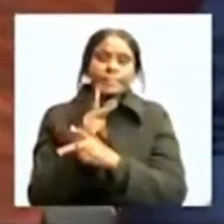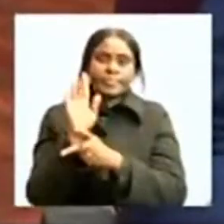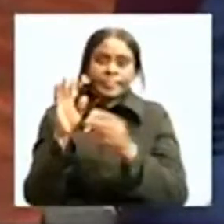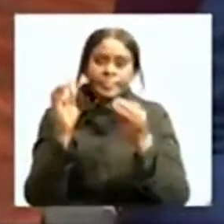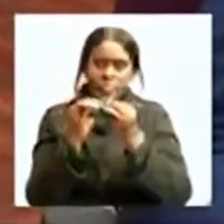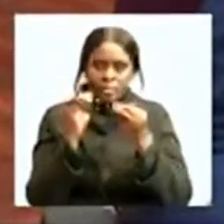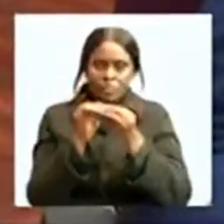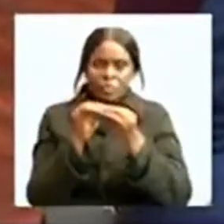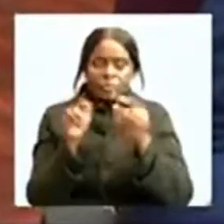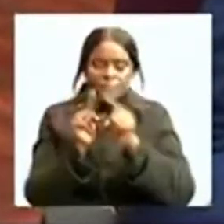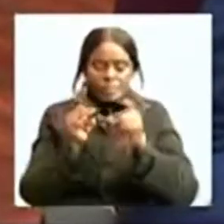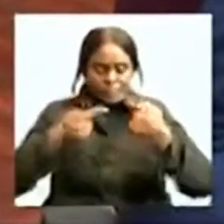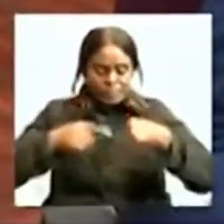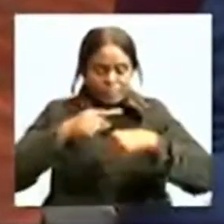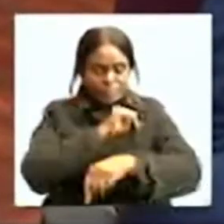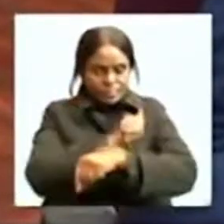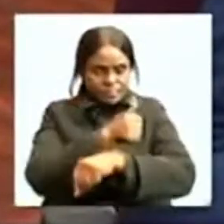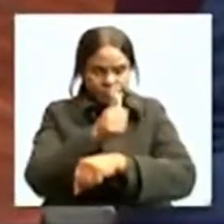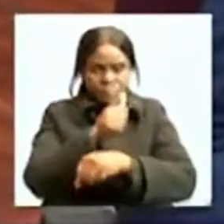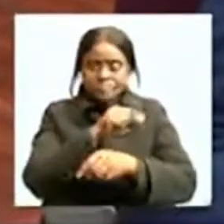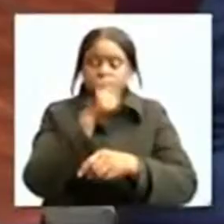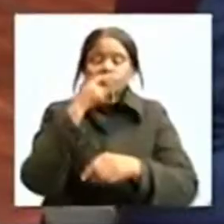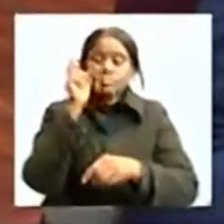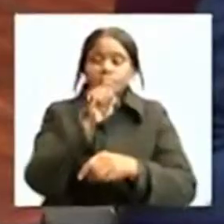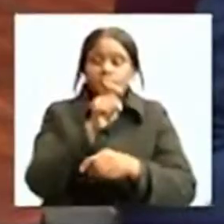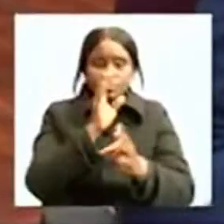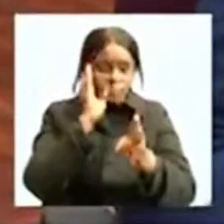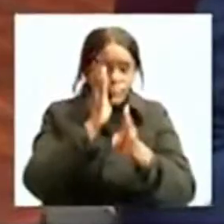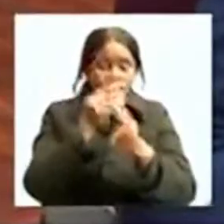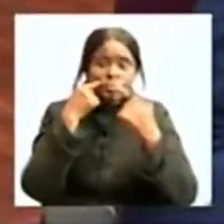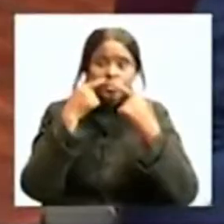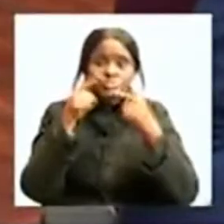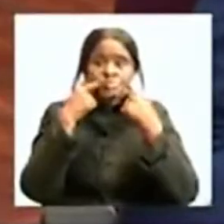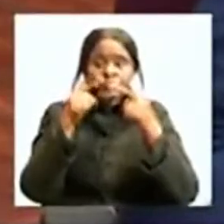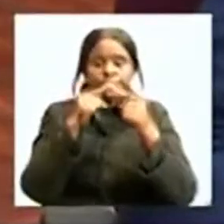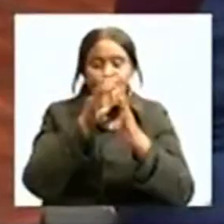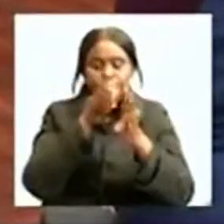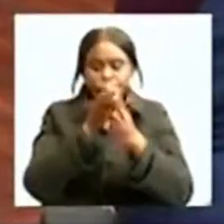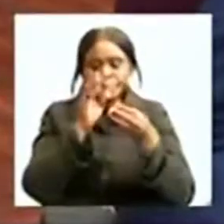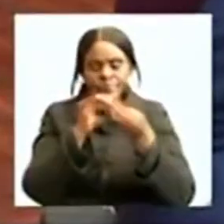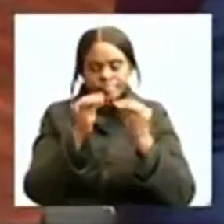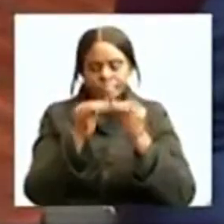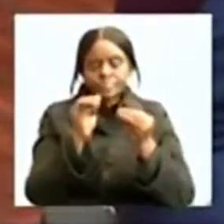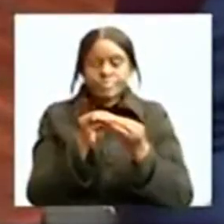Further, local authorities were directed through a circular reference